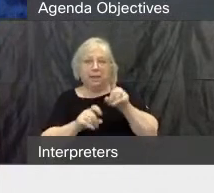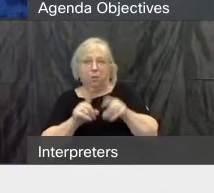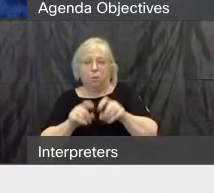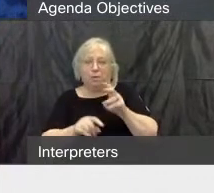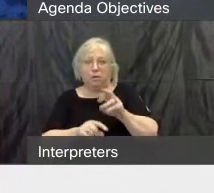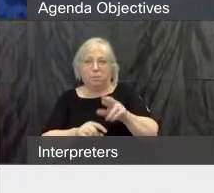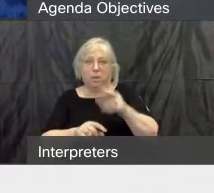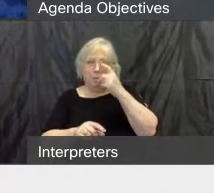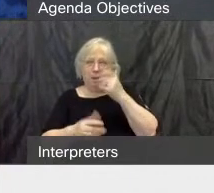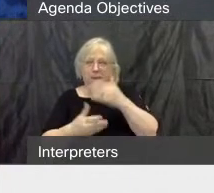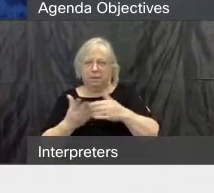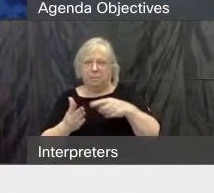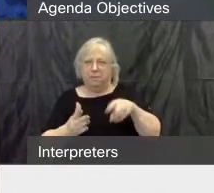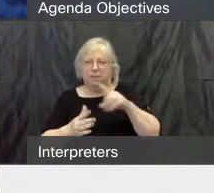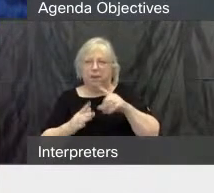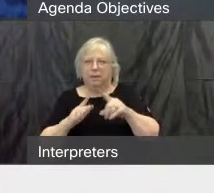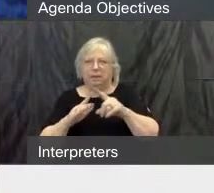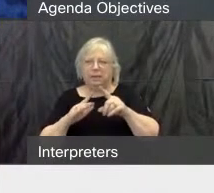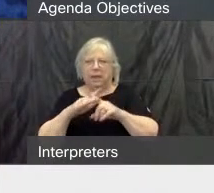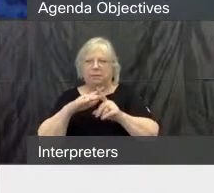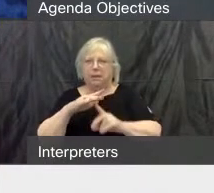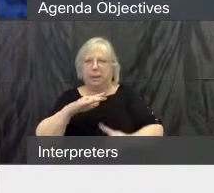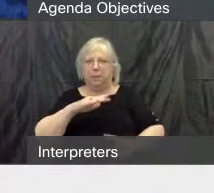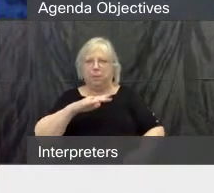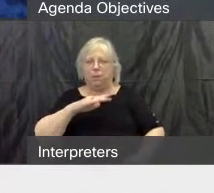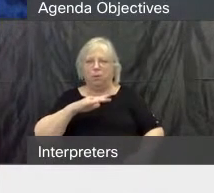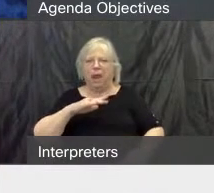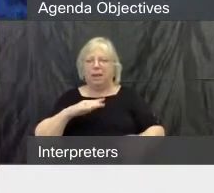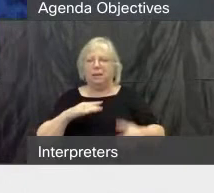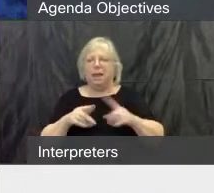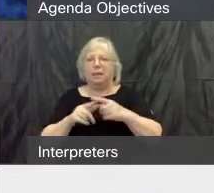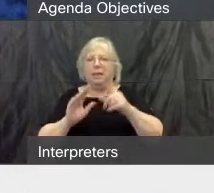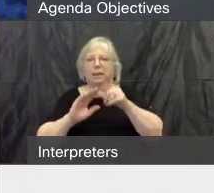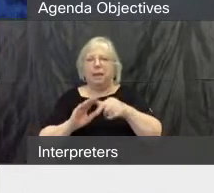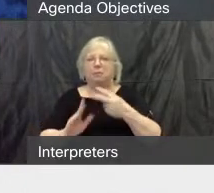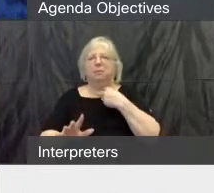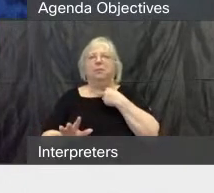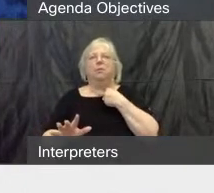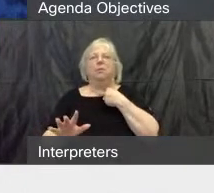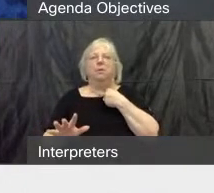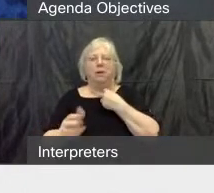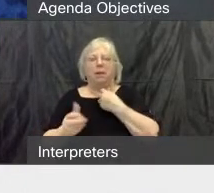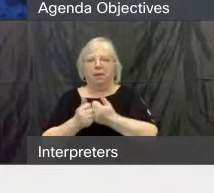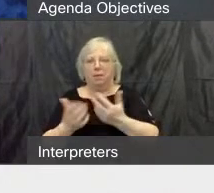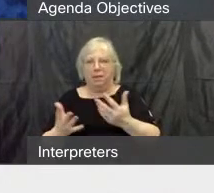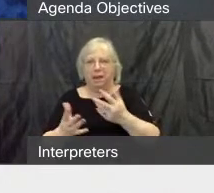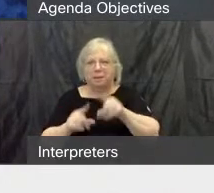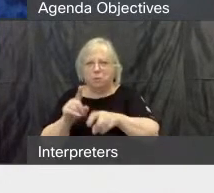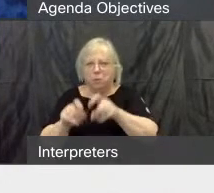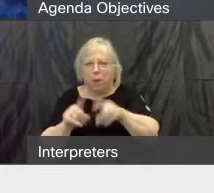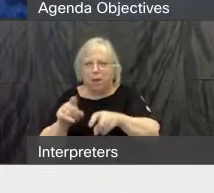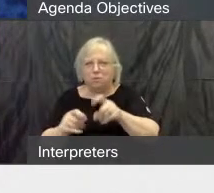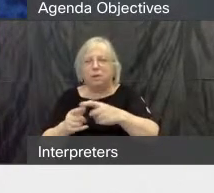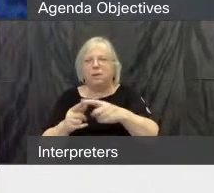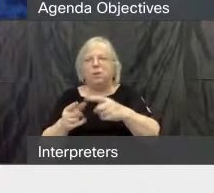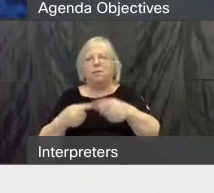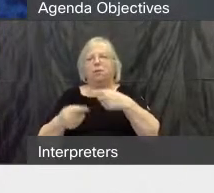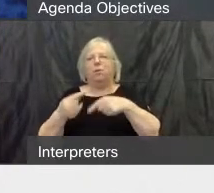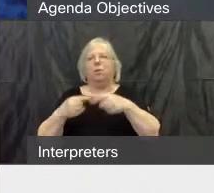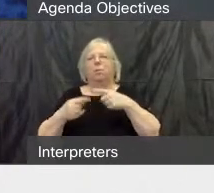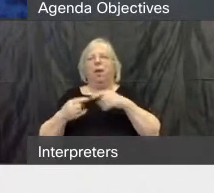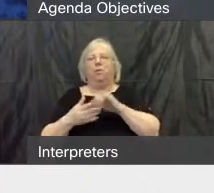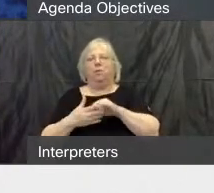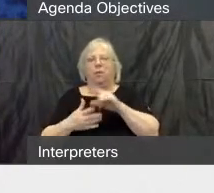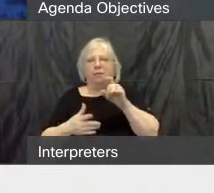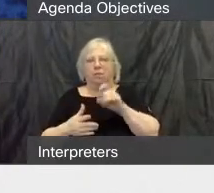Mayor, because some of this stuff slips through the cracks, and then you get caught later, and everything gets questioned, and then you got to go back. So I'm asking